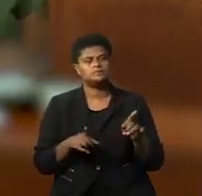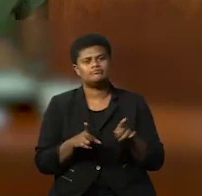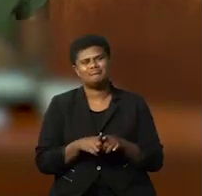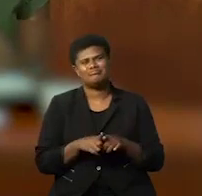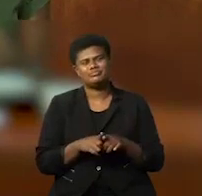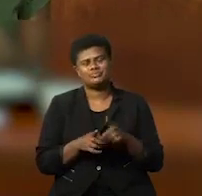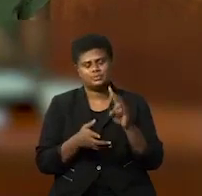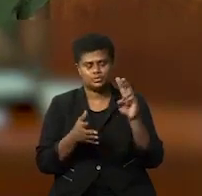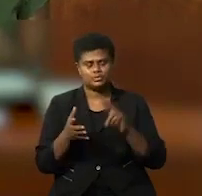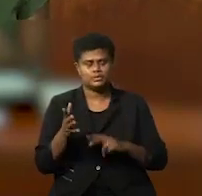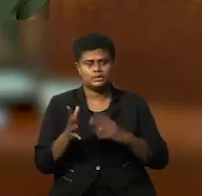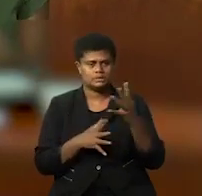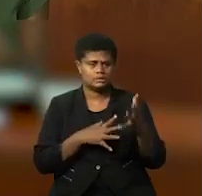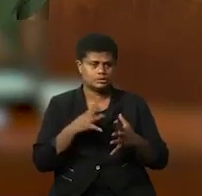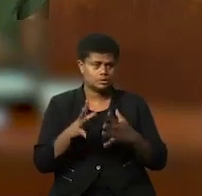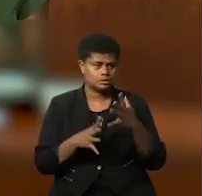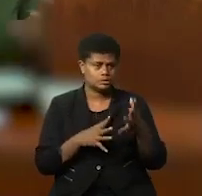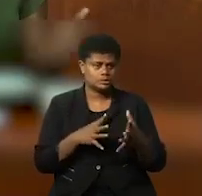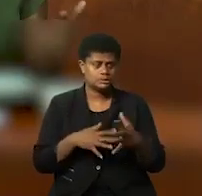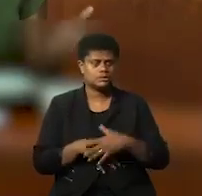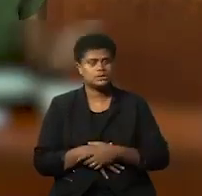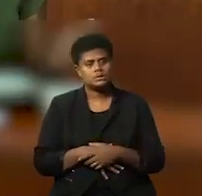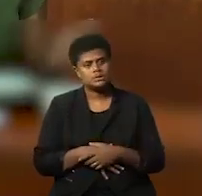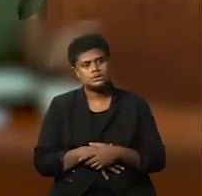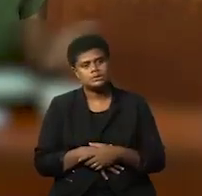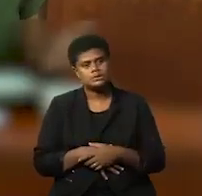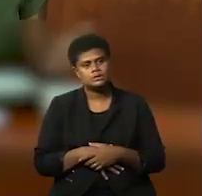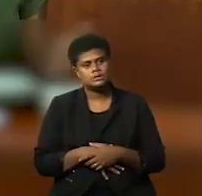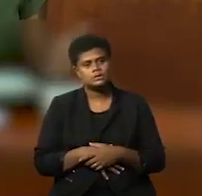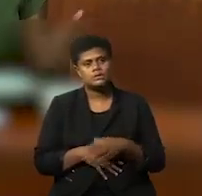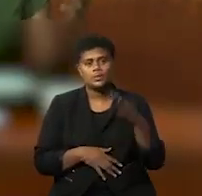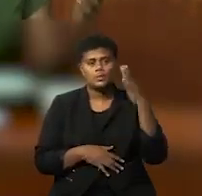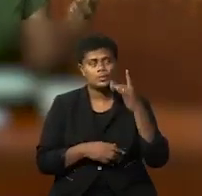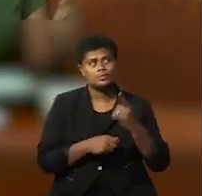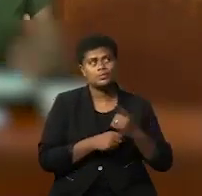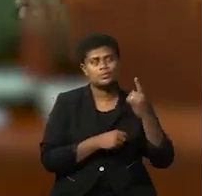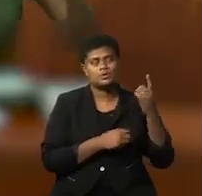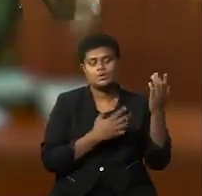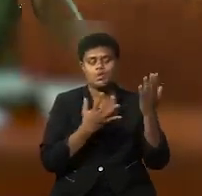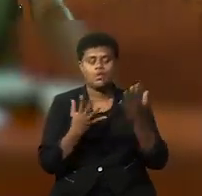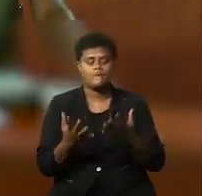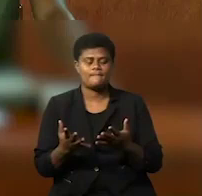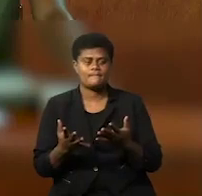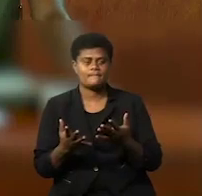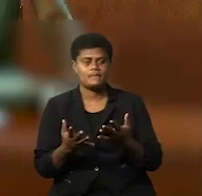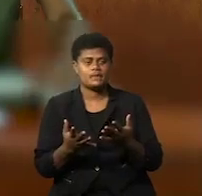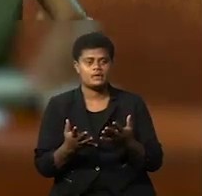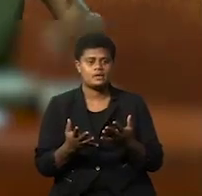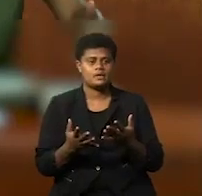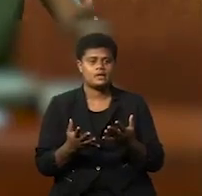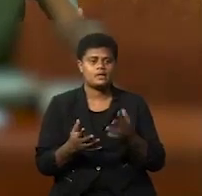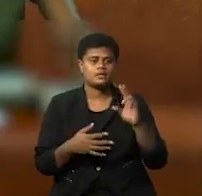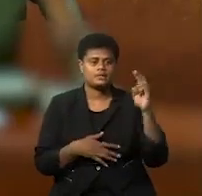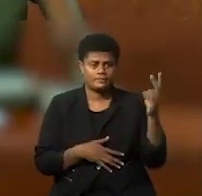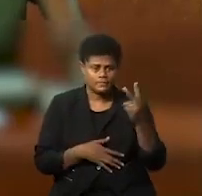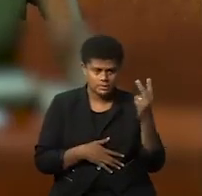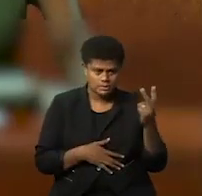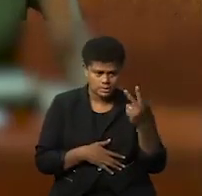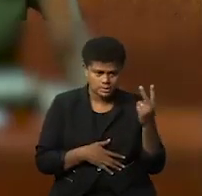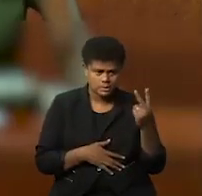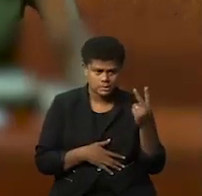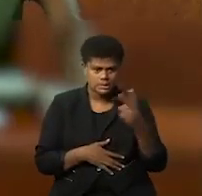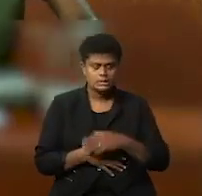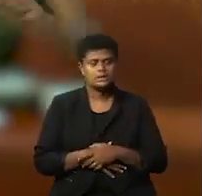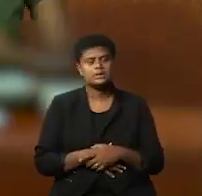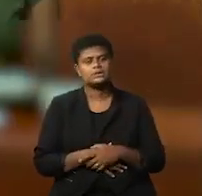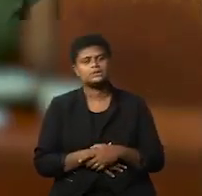know, you read stories like the story of Deborah and Barak, you know, and Sisera, and when God offered them that victory, there was, of course, shaking